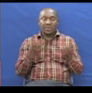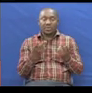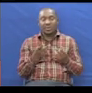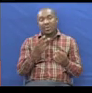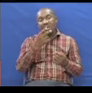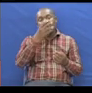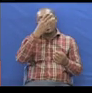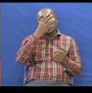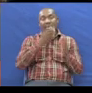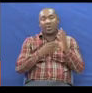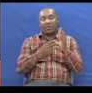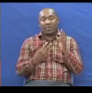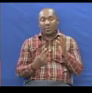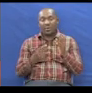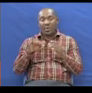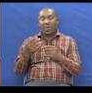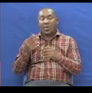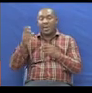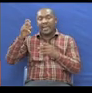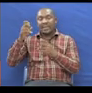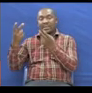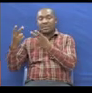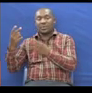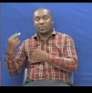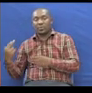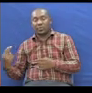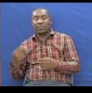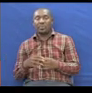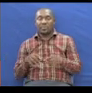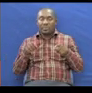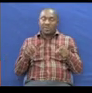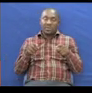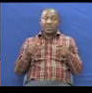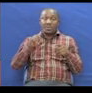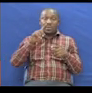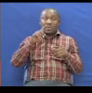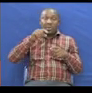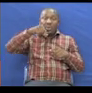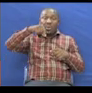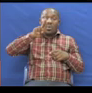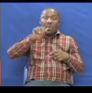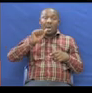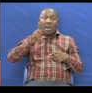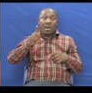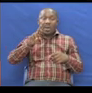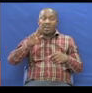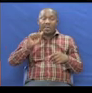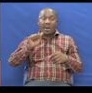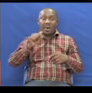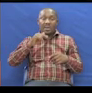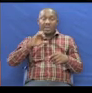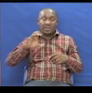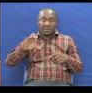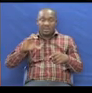or our x is equal to 2. That's how the quadratic equations can be solved by splitting the